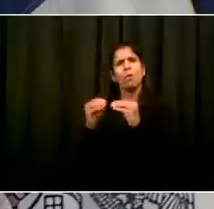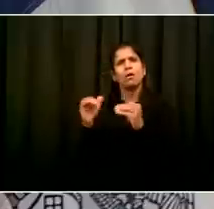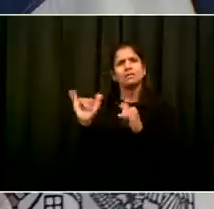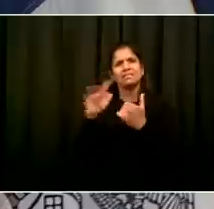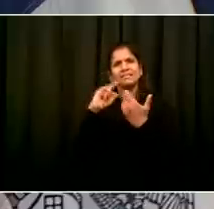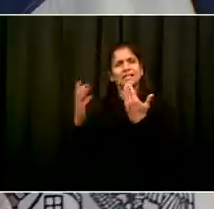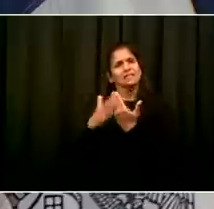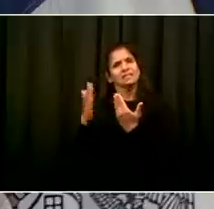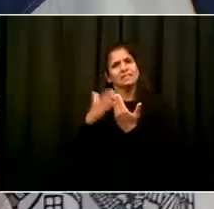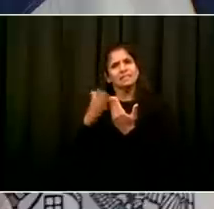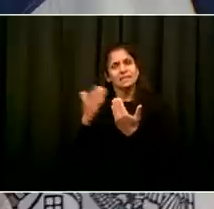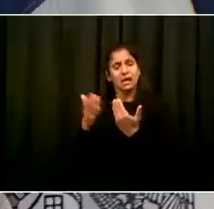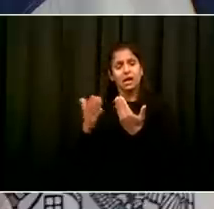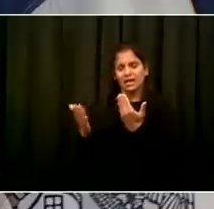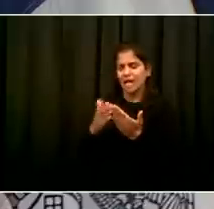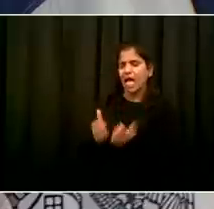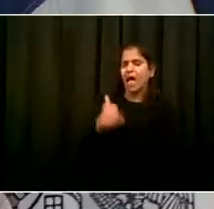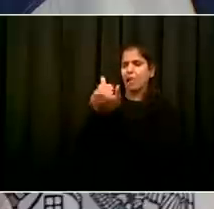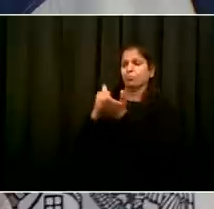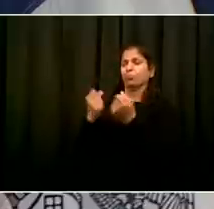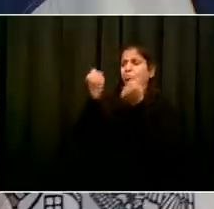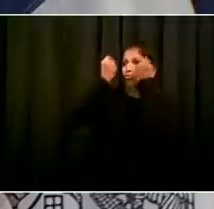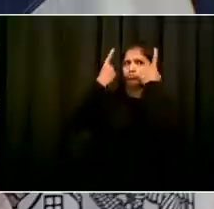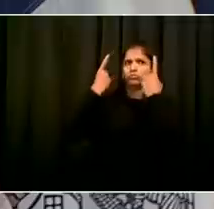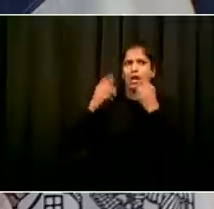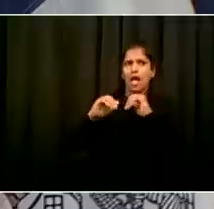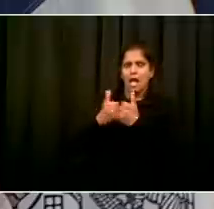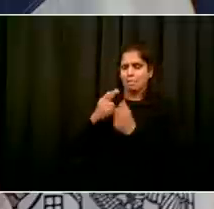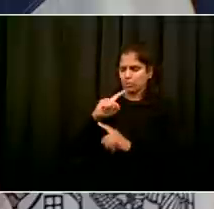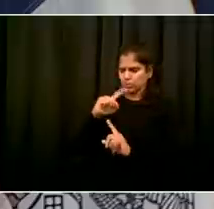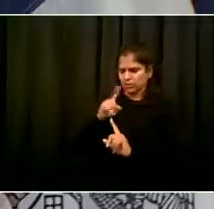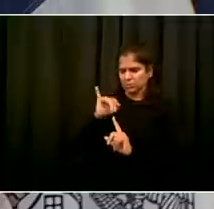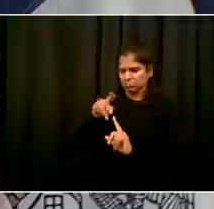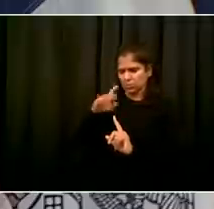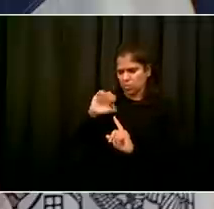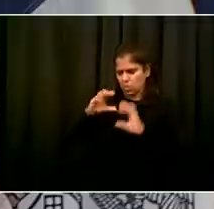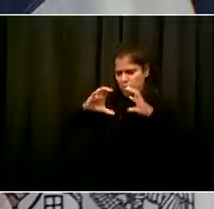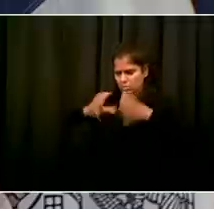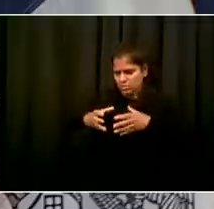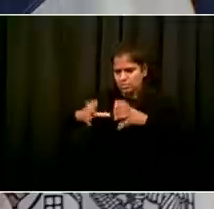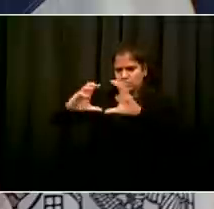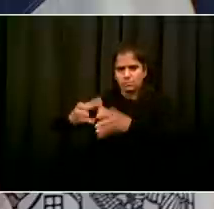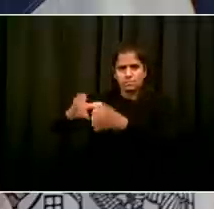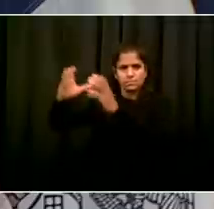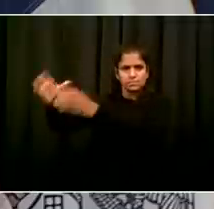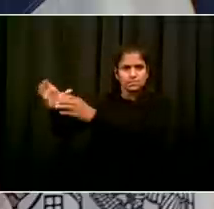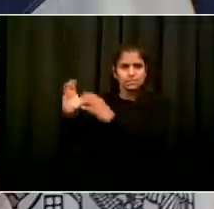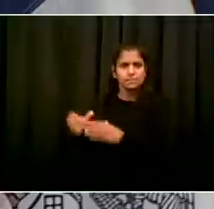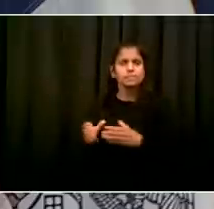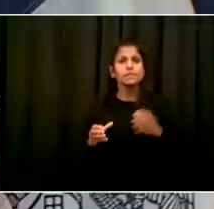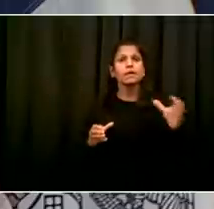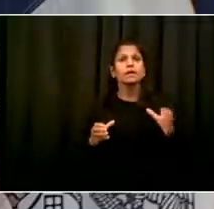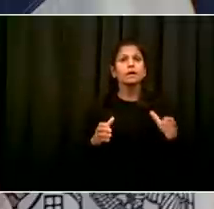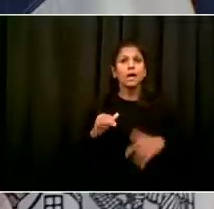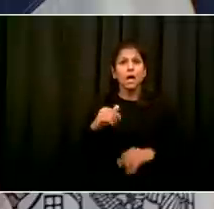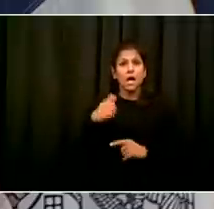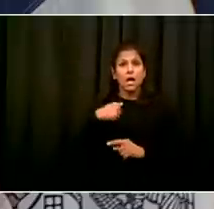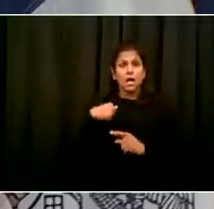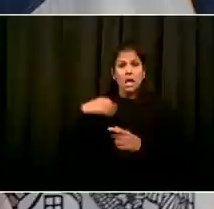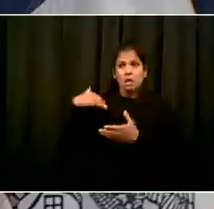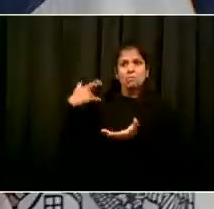to the governor's team, they, again, good conversations yesterday. They'll continue today. We're looking forward to a decision